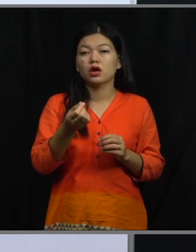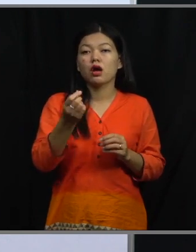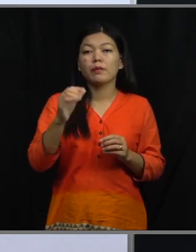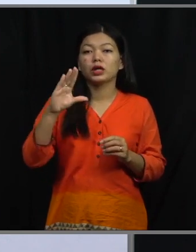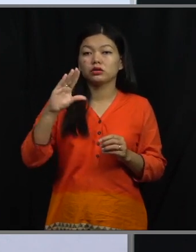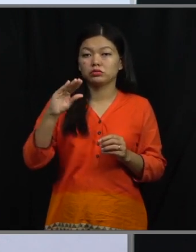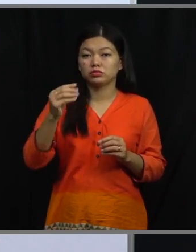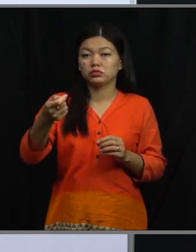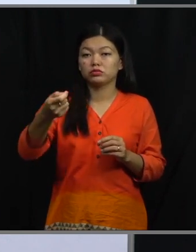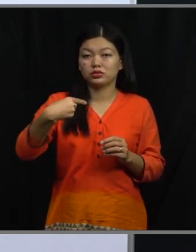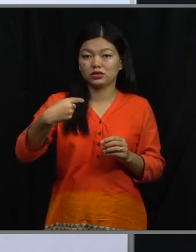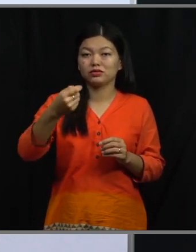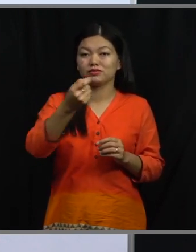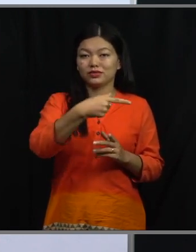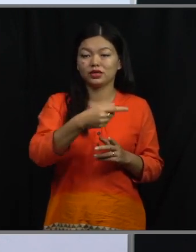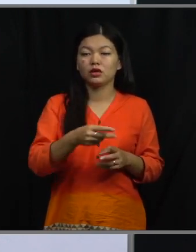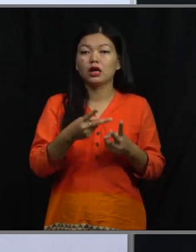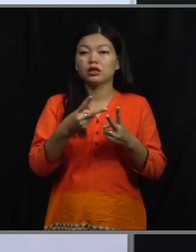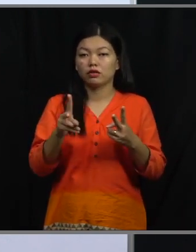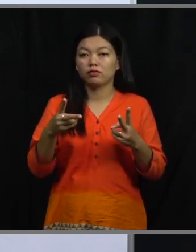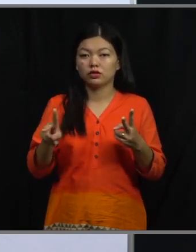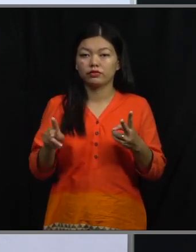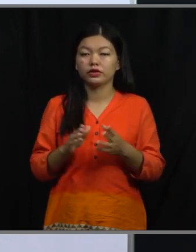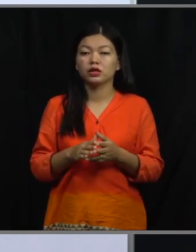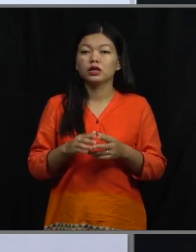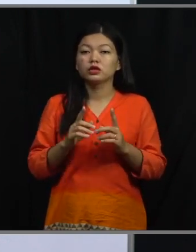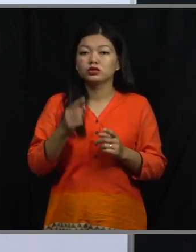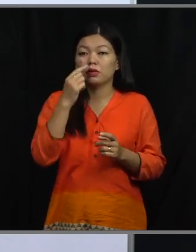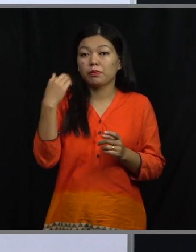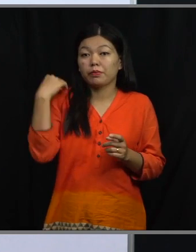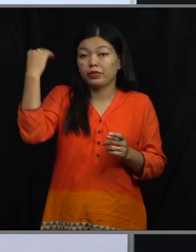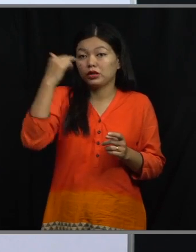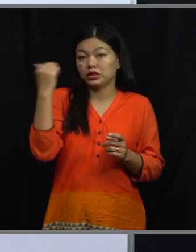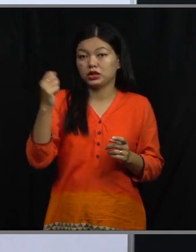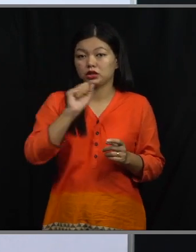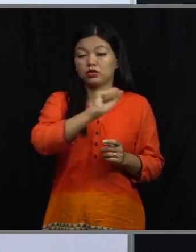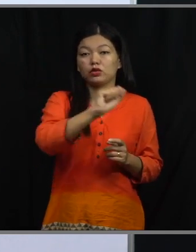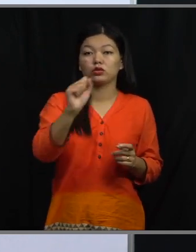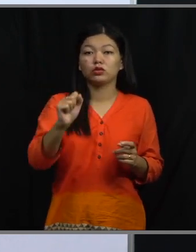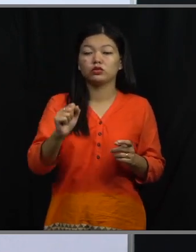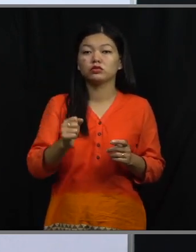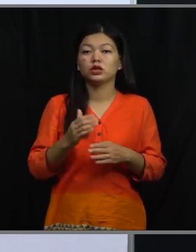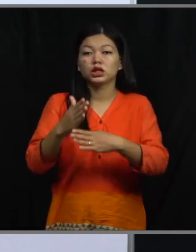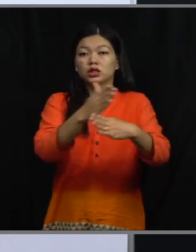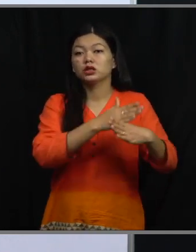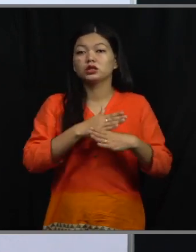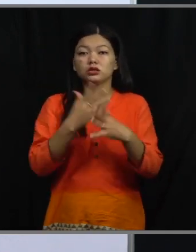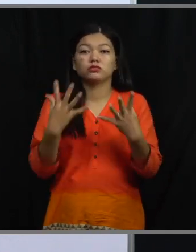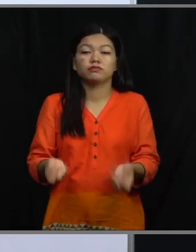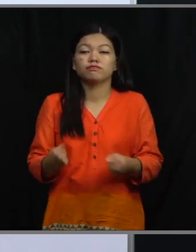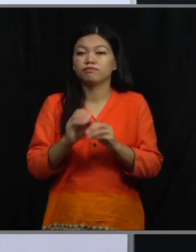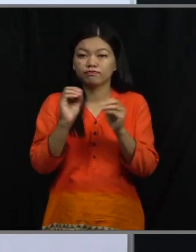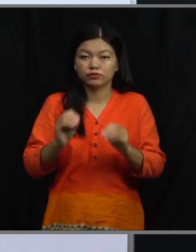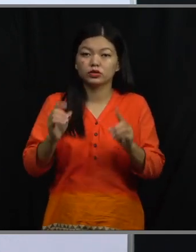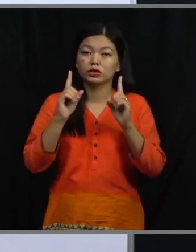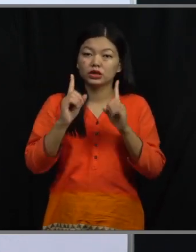of the brothers are not ready to share, okay, and that is the reason why, okay, because of this differential earnings of brothers,